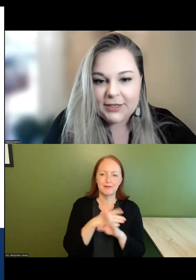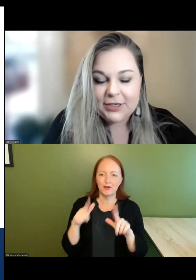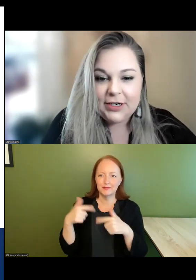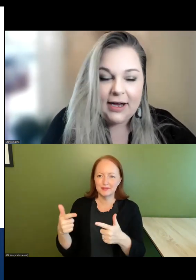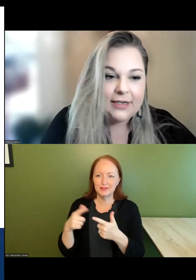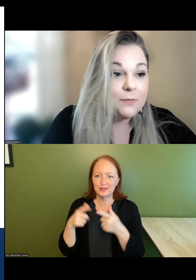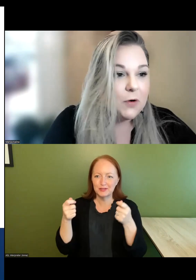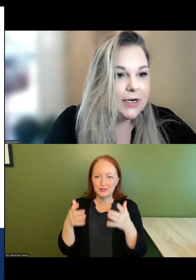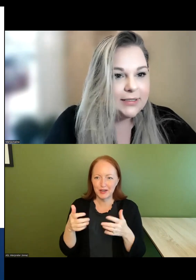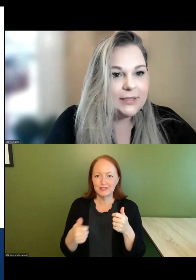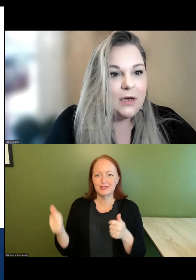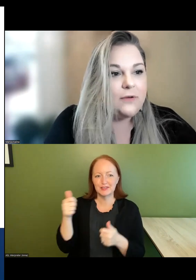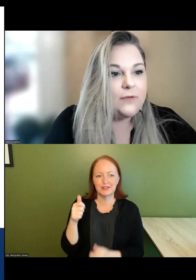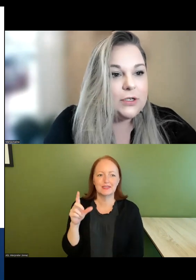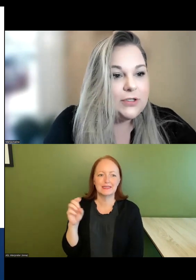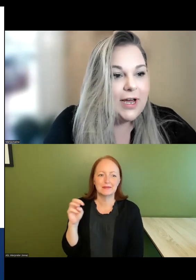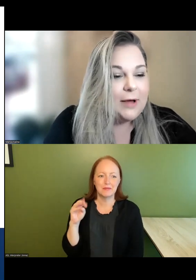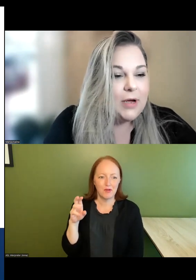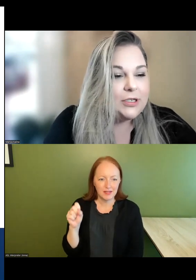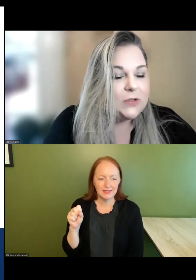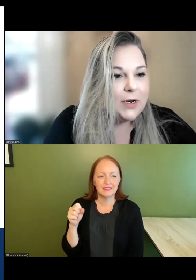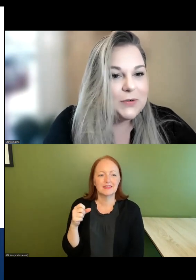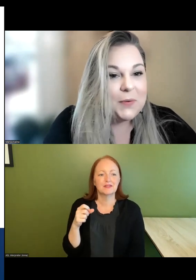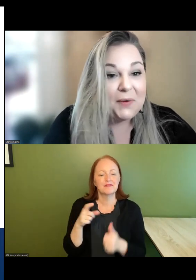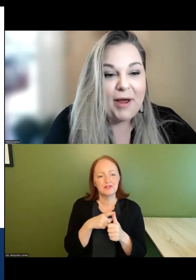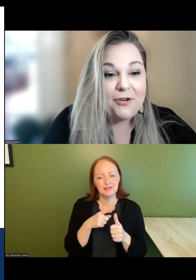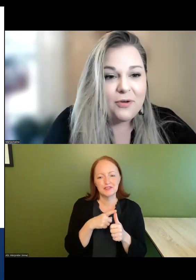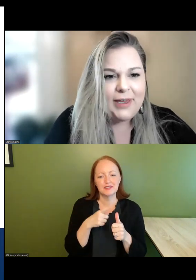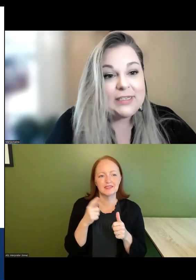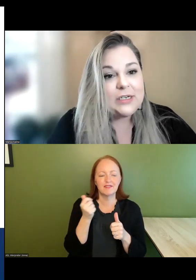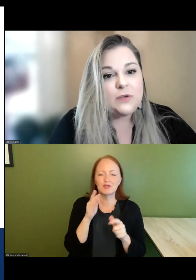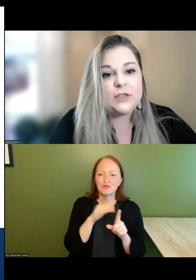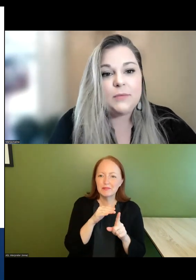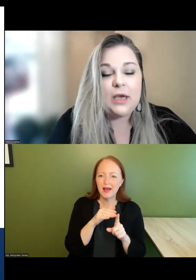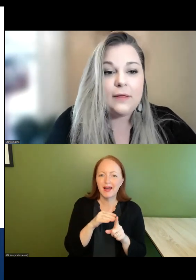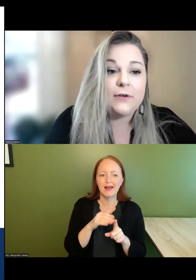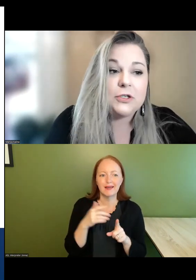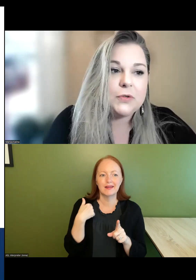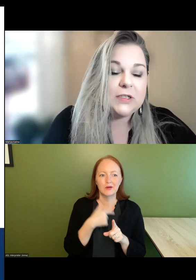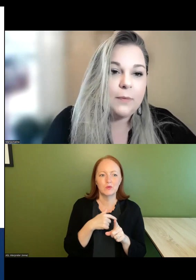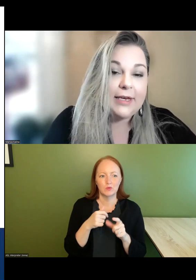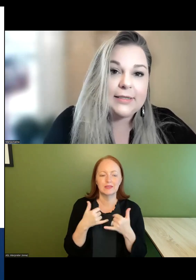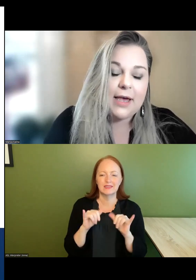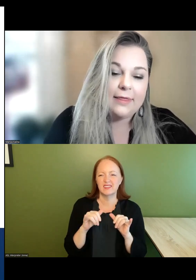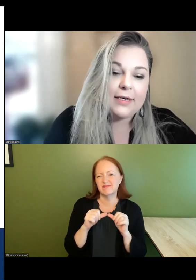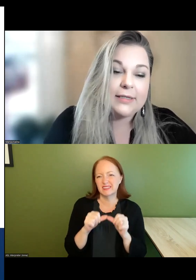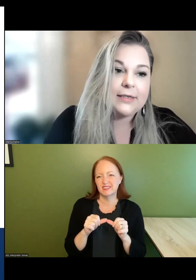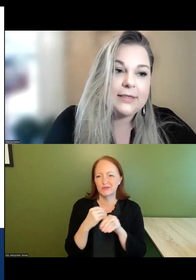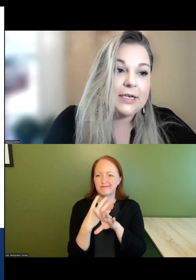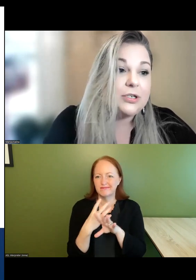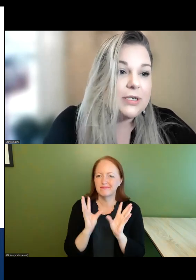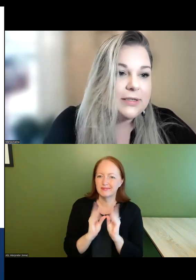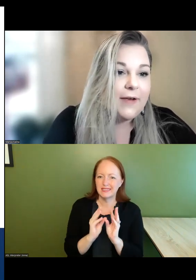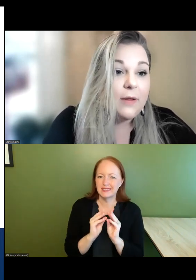to Director DeMorris. First, I just want to do a quick reminder that we continue to meet in the virtual space, and